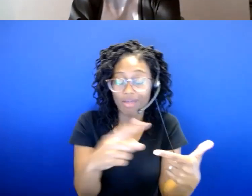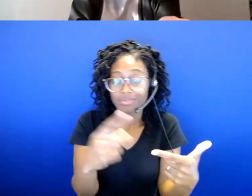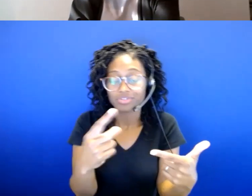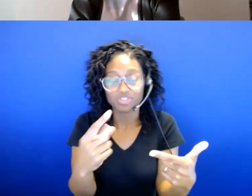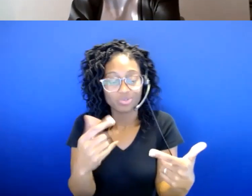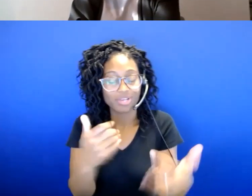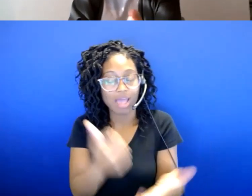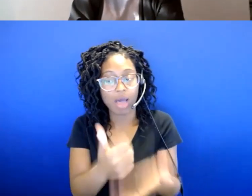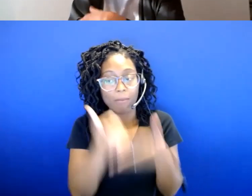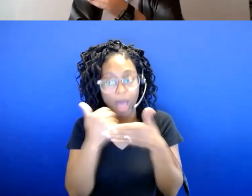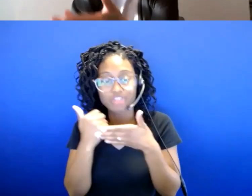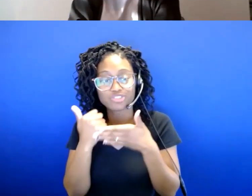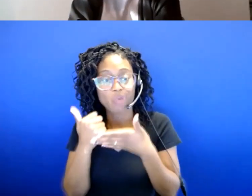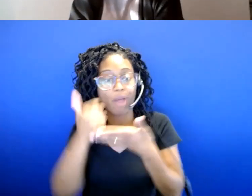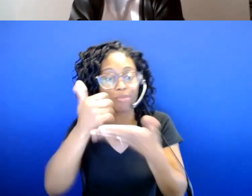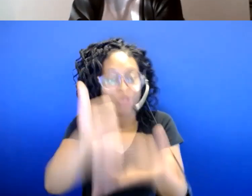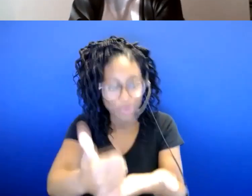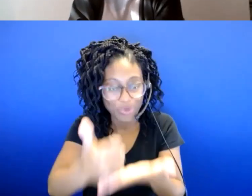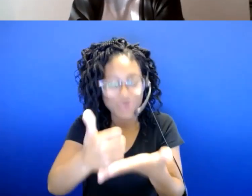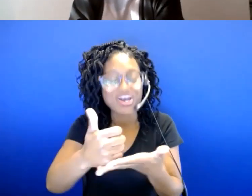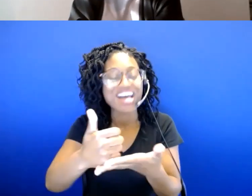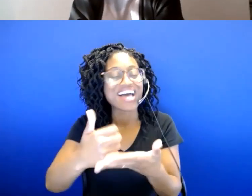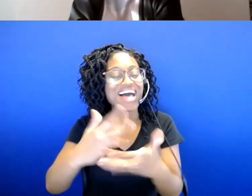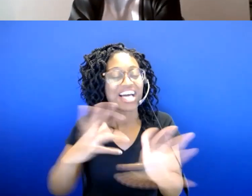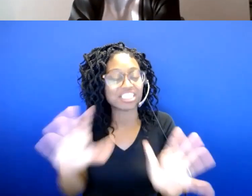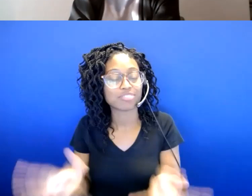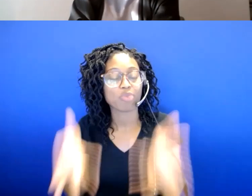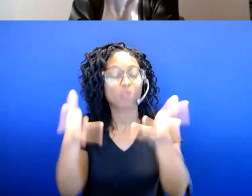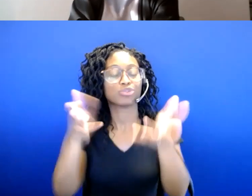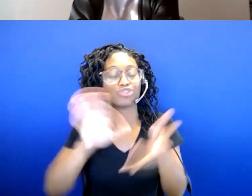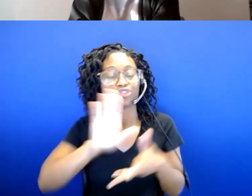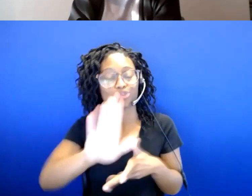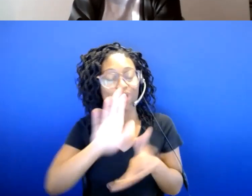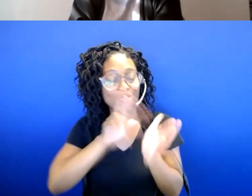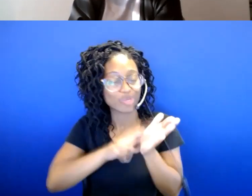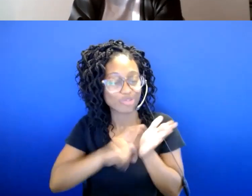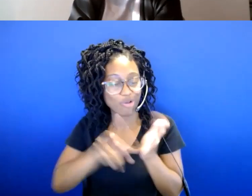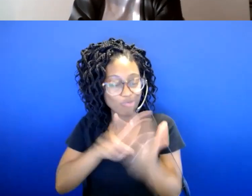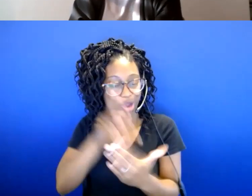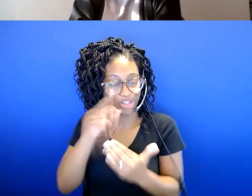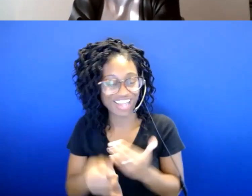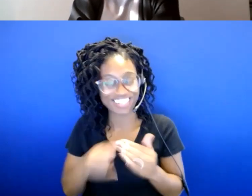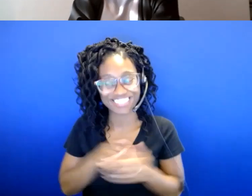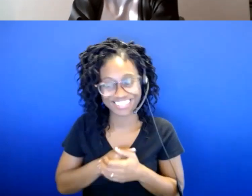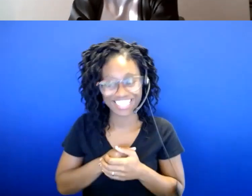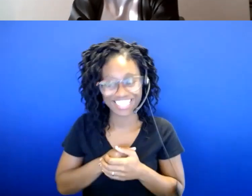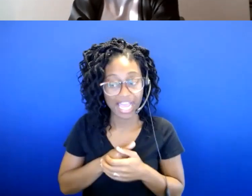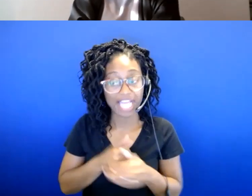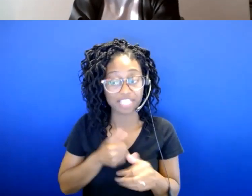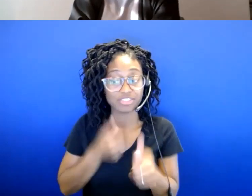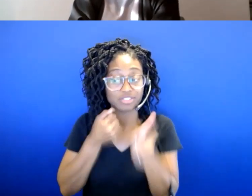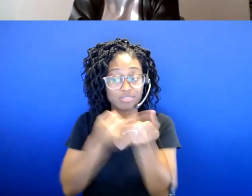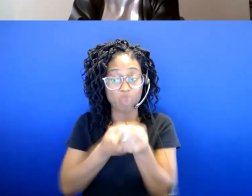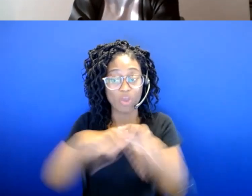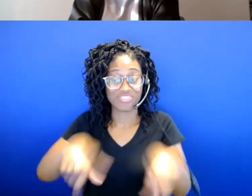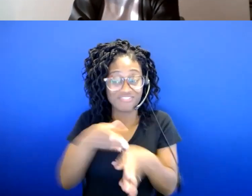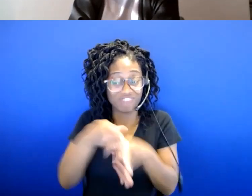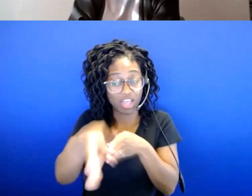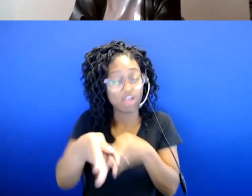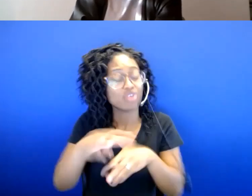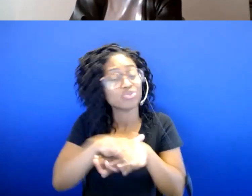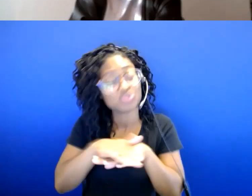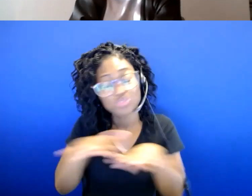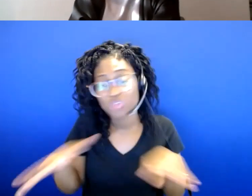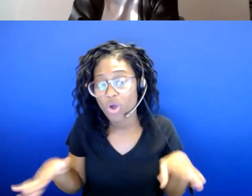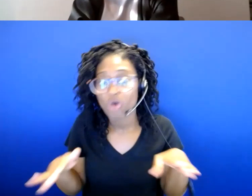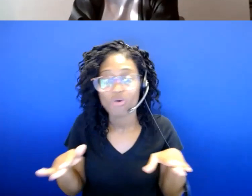individual research programs, and collectively we can advance the research enterprise. Don't hesitate to ask questions. There is